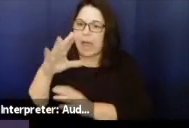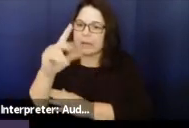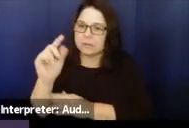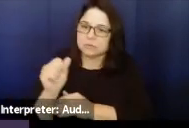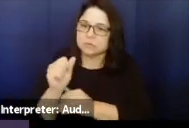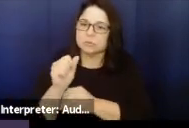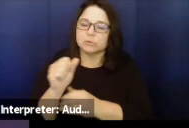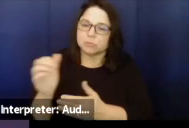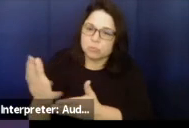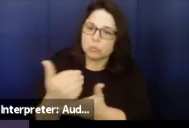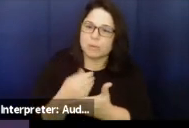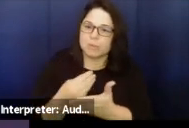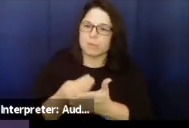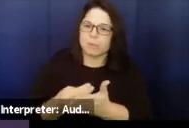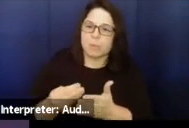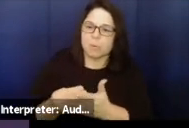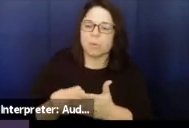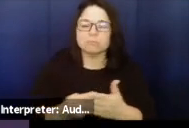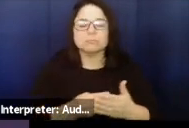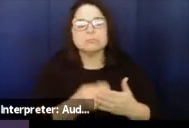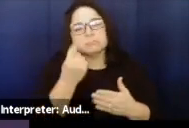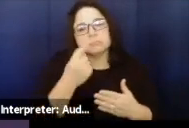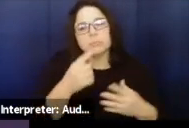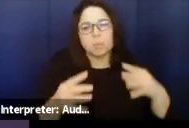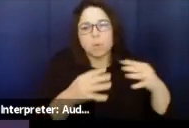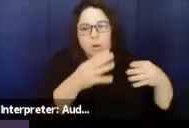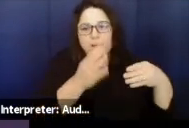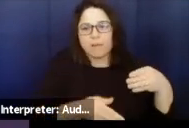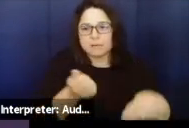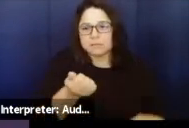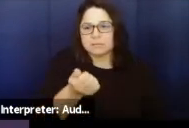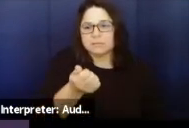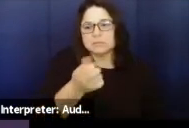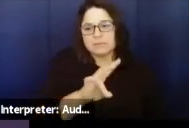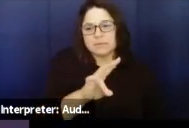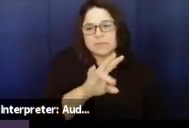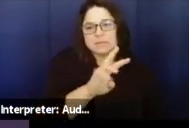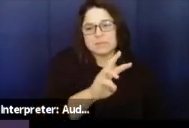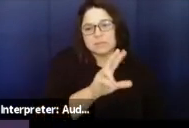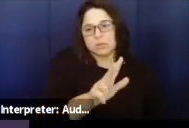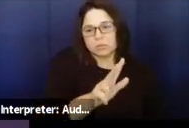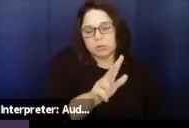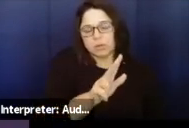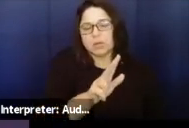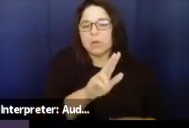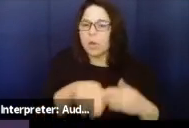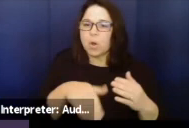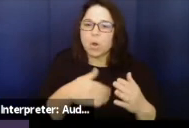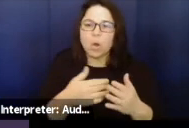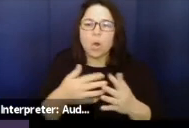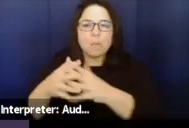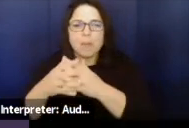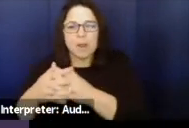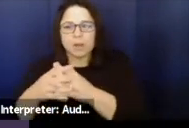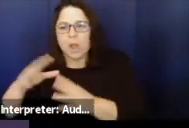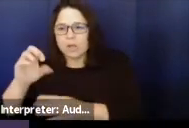the Seven Years' War, which ended in 1763, all greatly resented by the American colonies, but none more